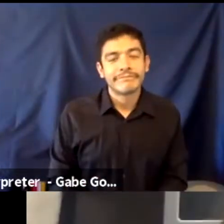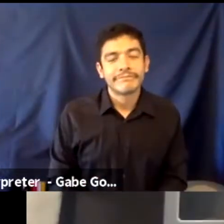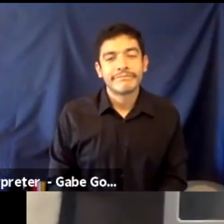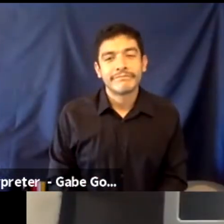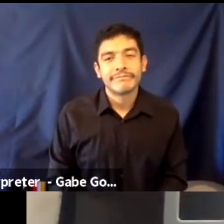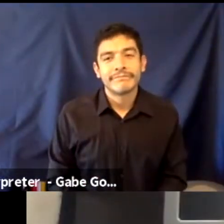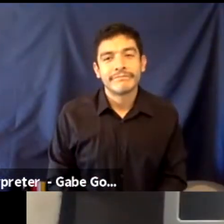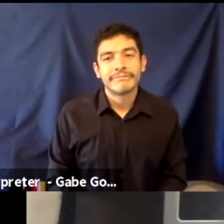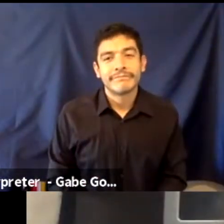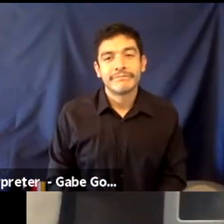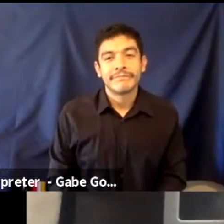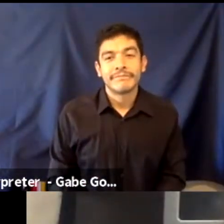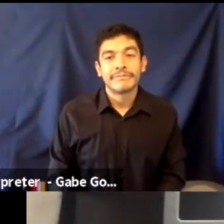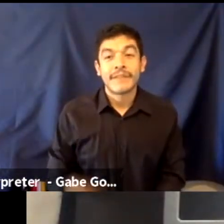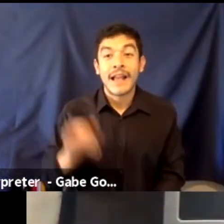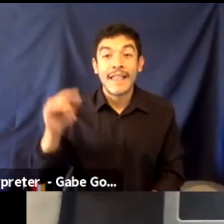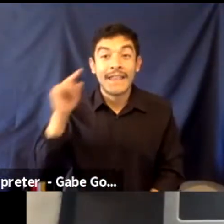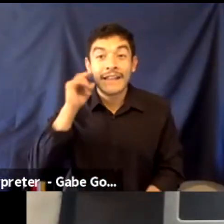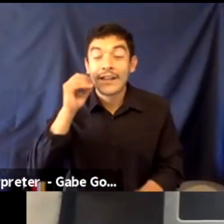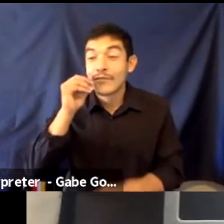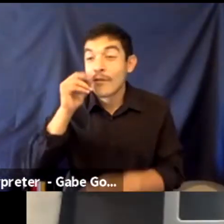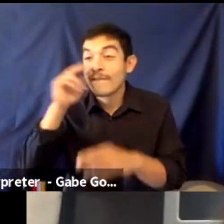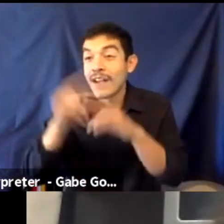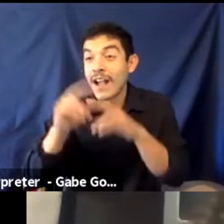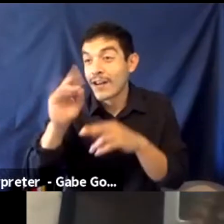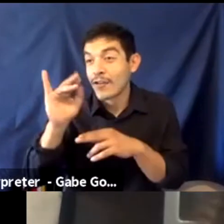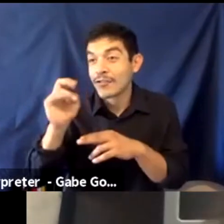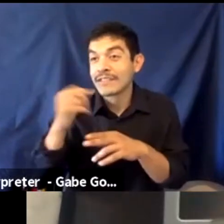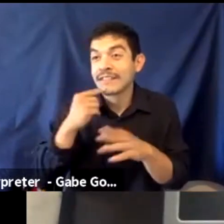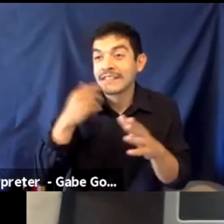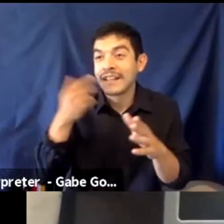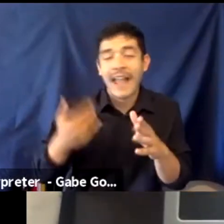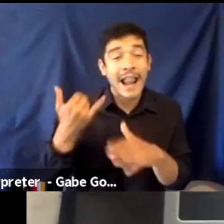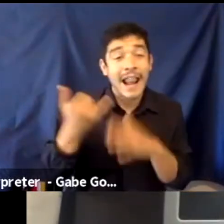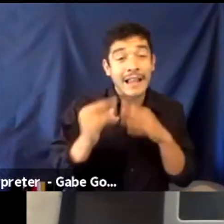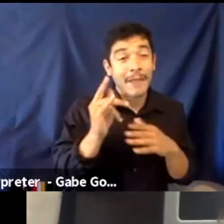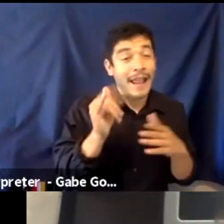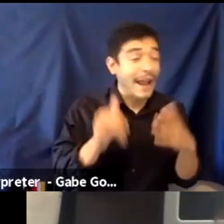That sounds so fun. And last but not least, Malachai.